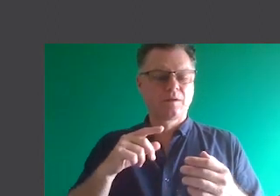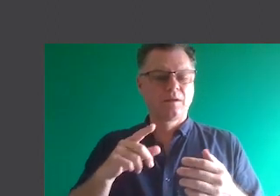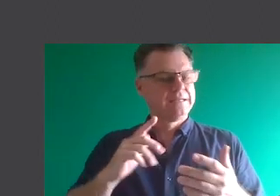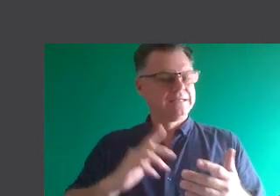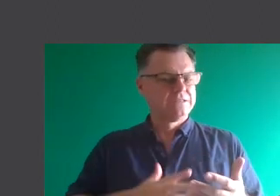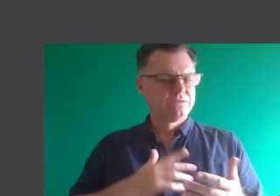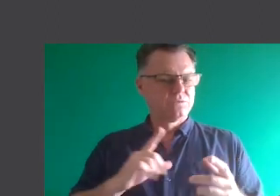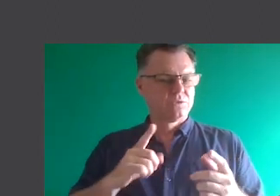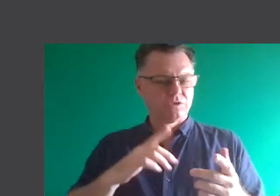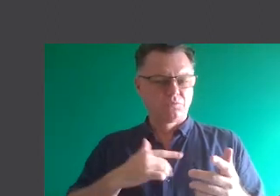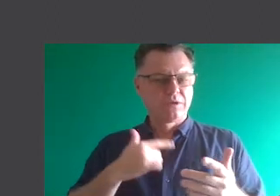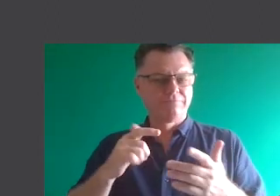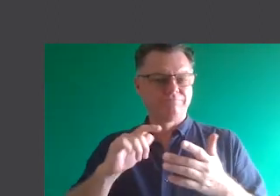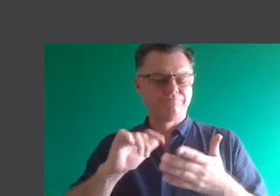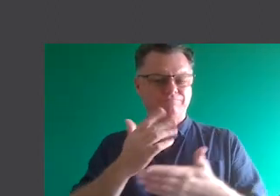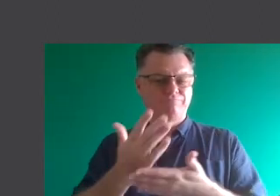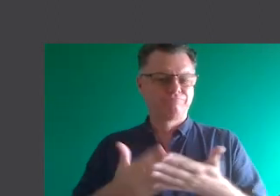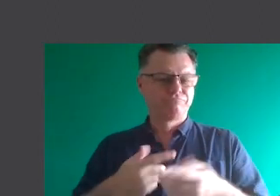this.